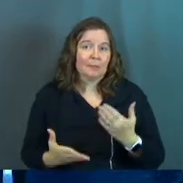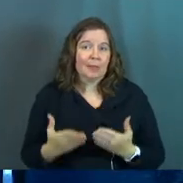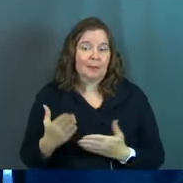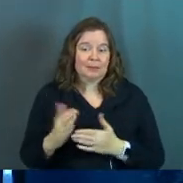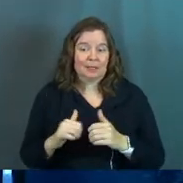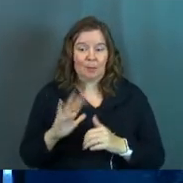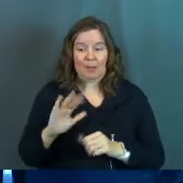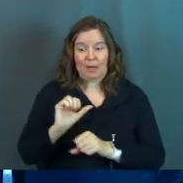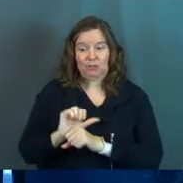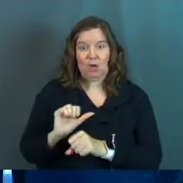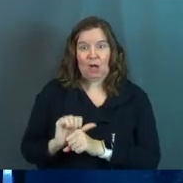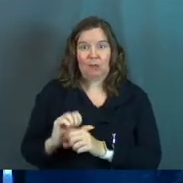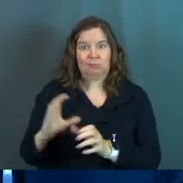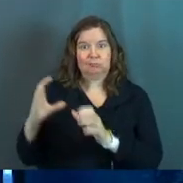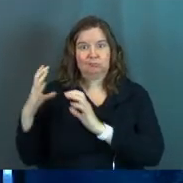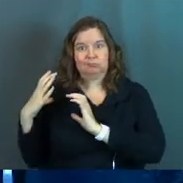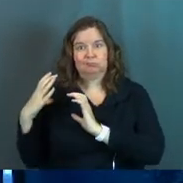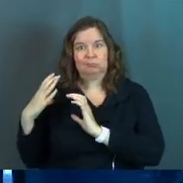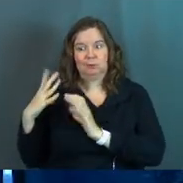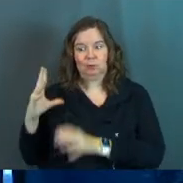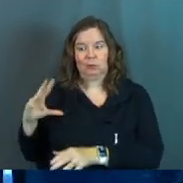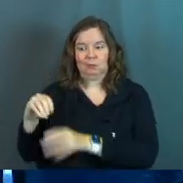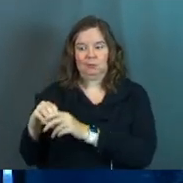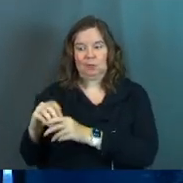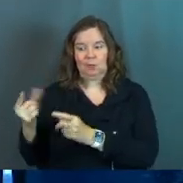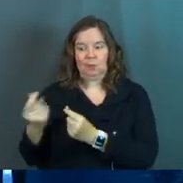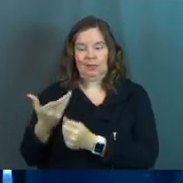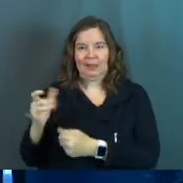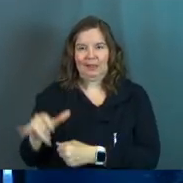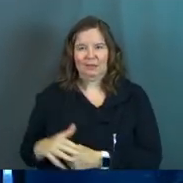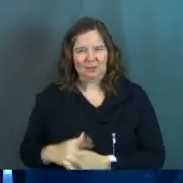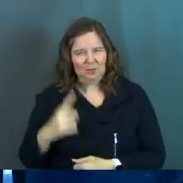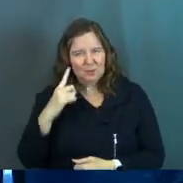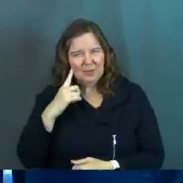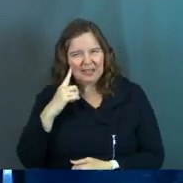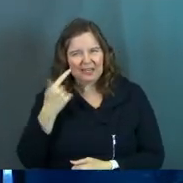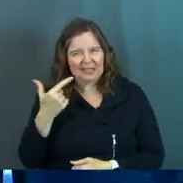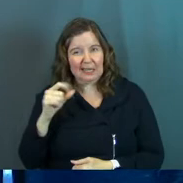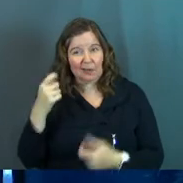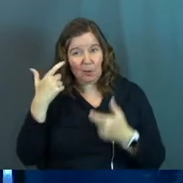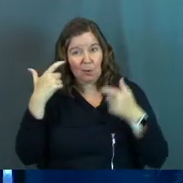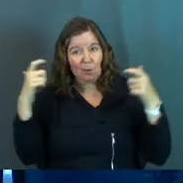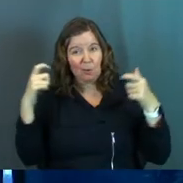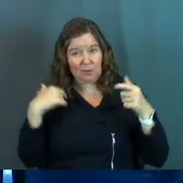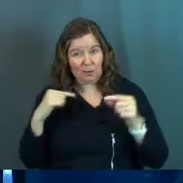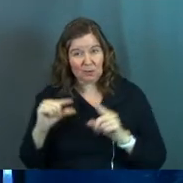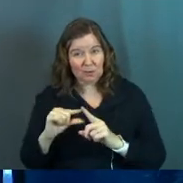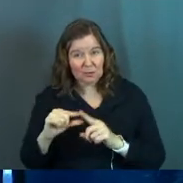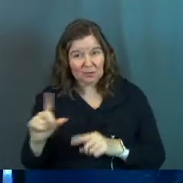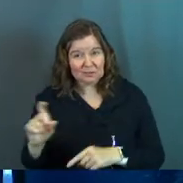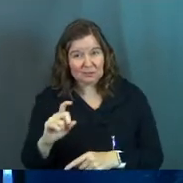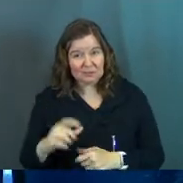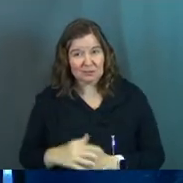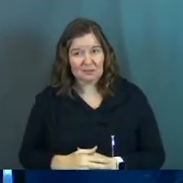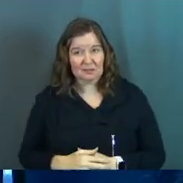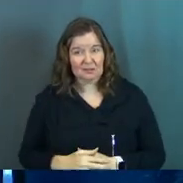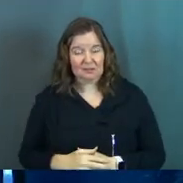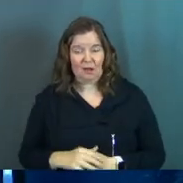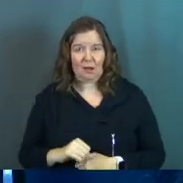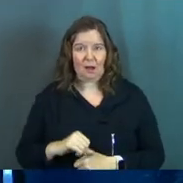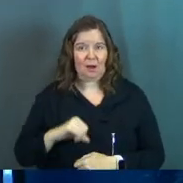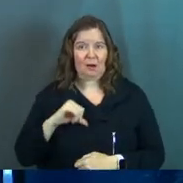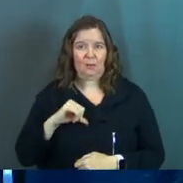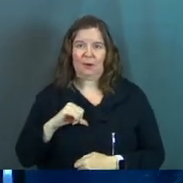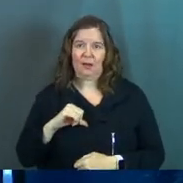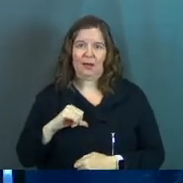Maybe it's somehow your job to jump in and do things like this. Do you hear the ego in those words? Our